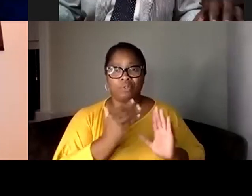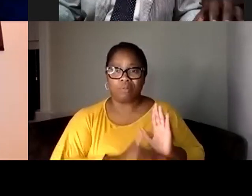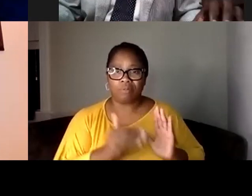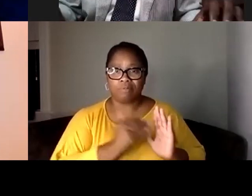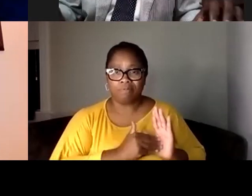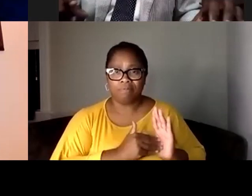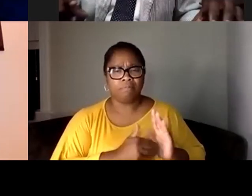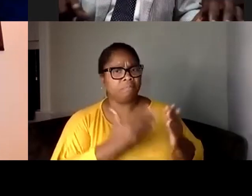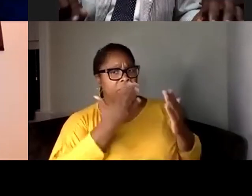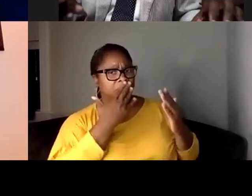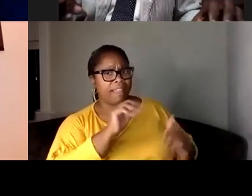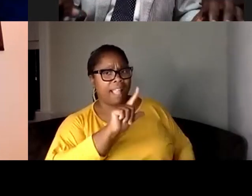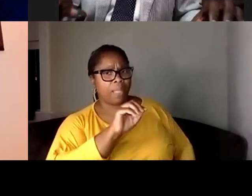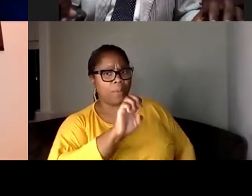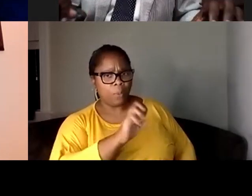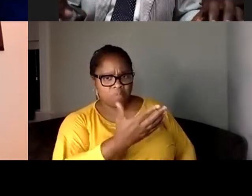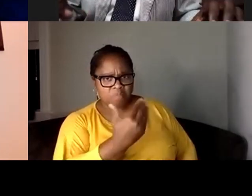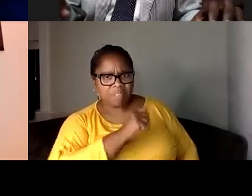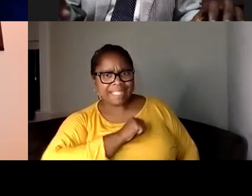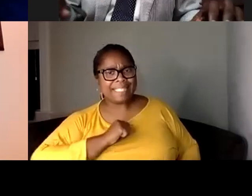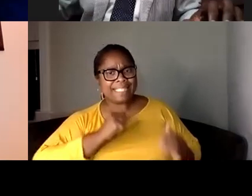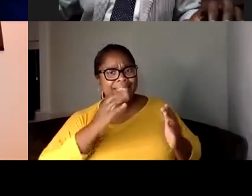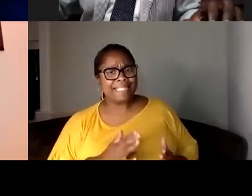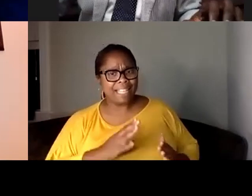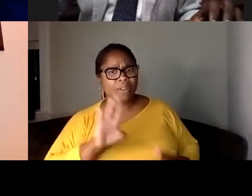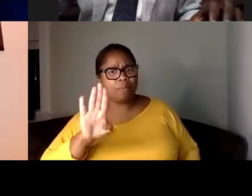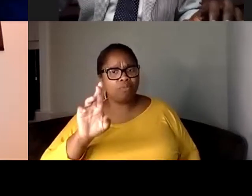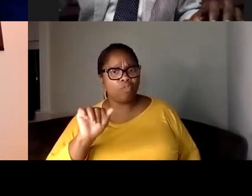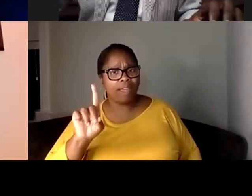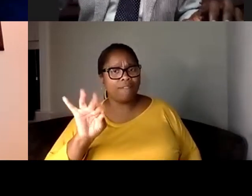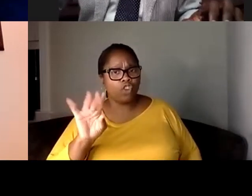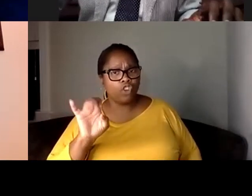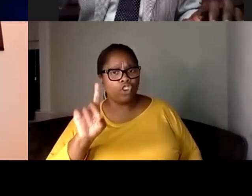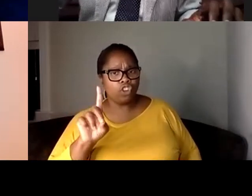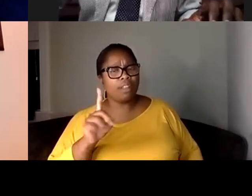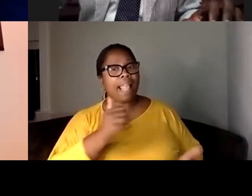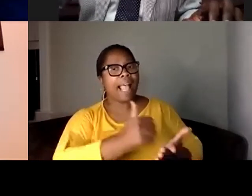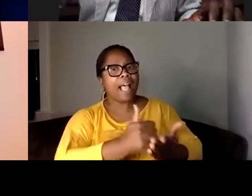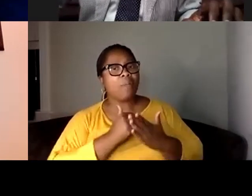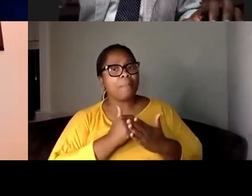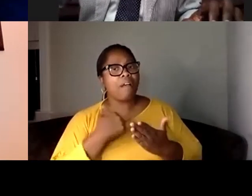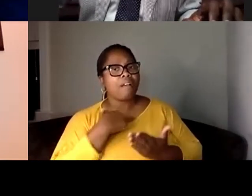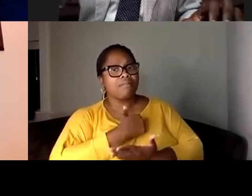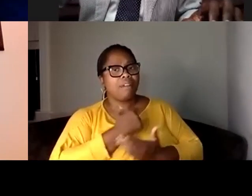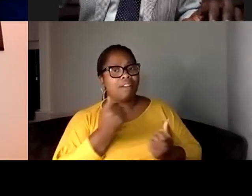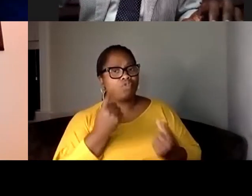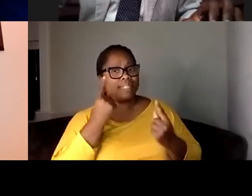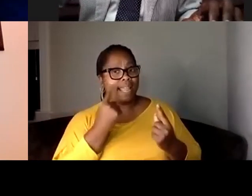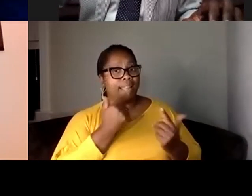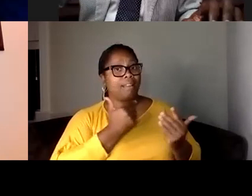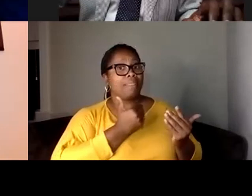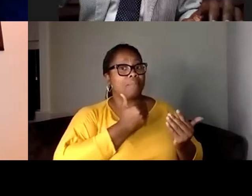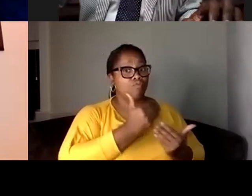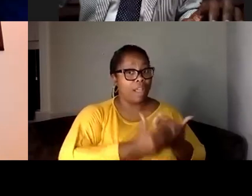And Senator Bradford, can you help us understand both the process, but